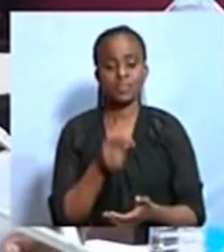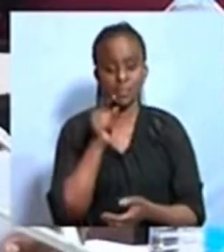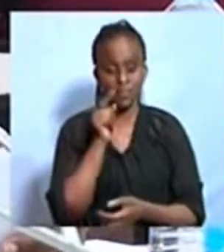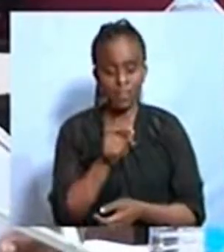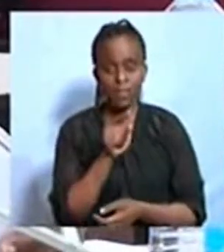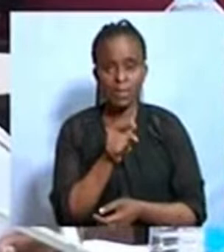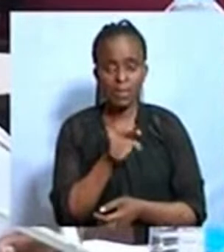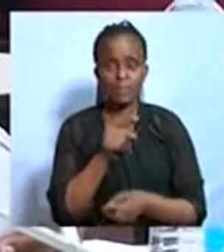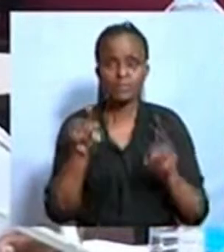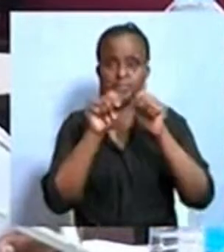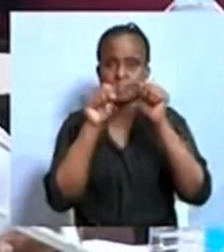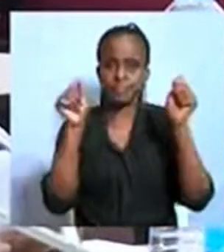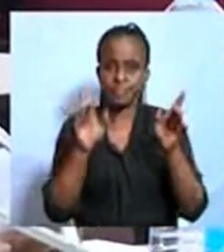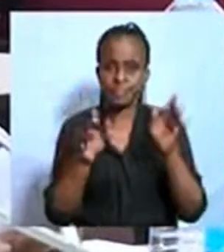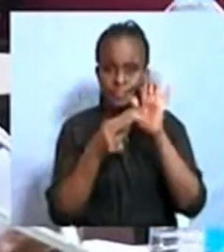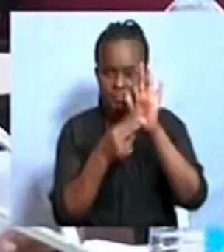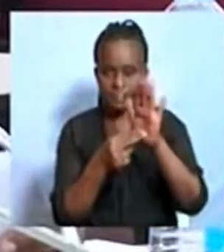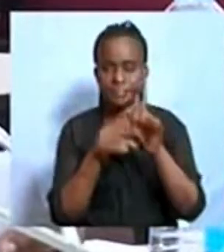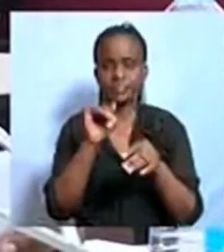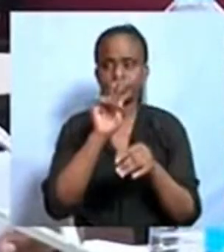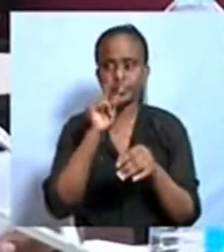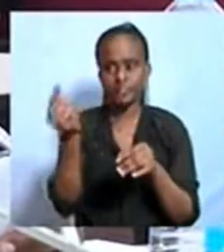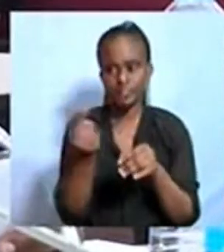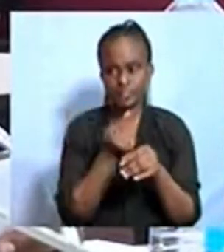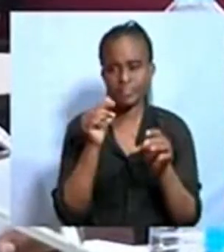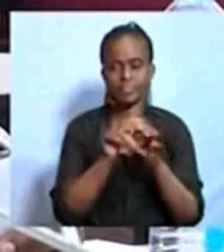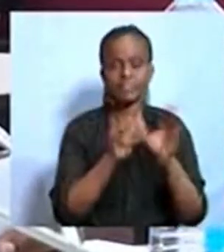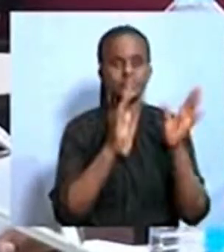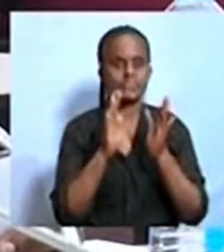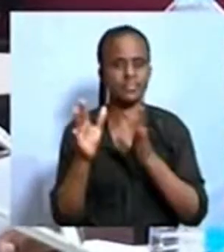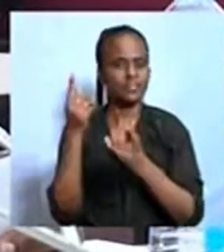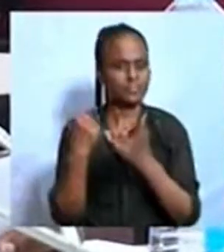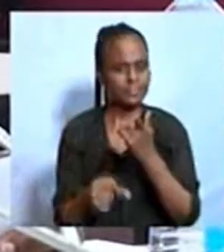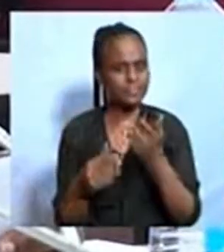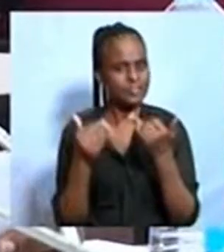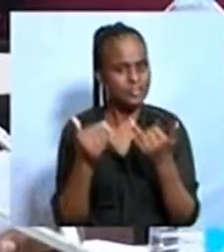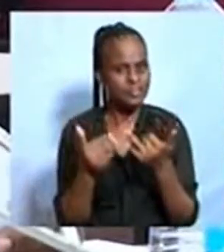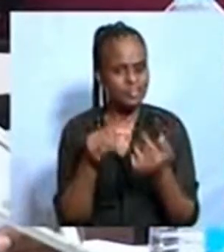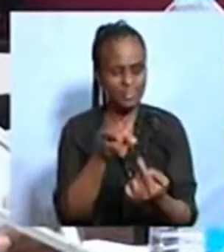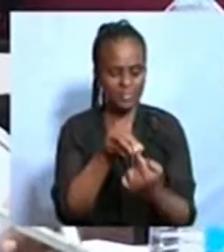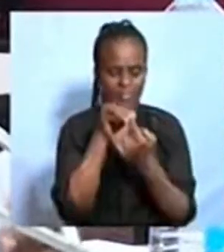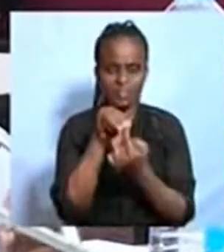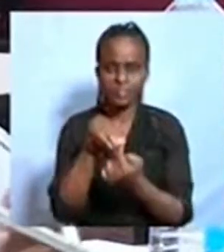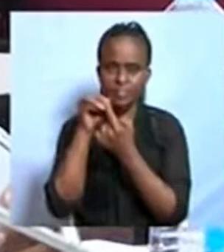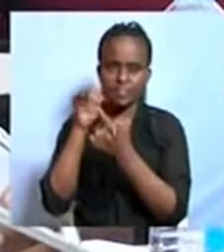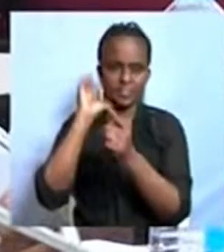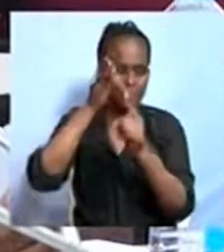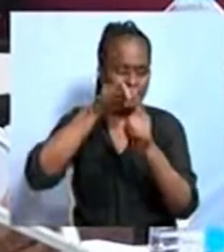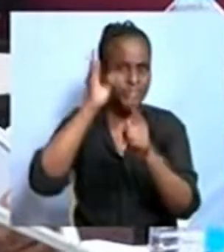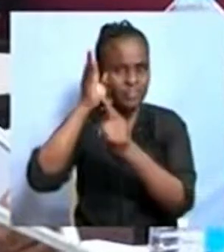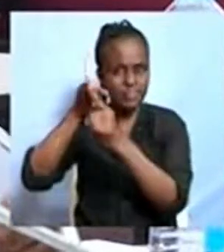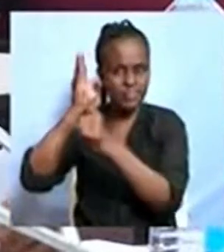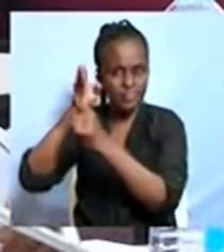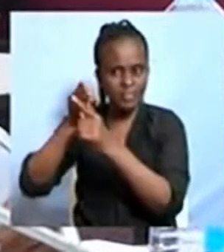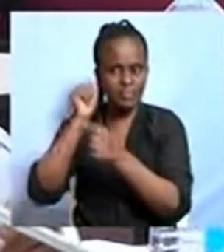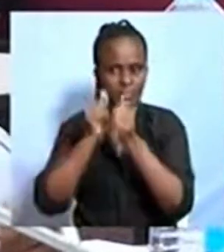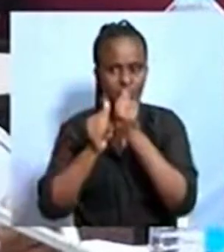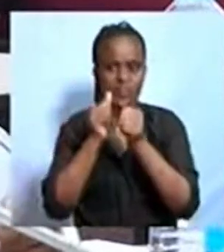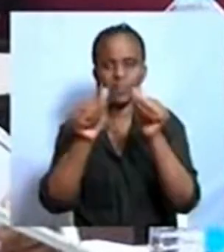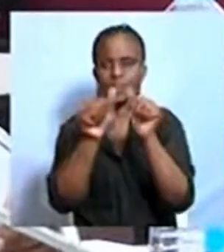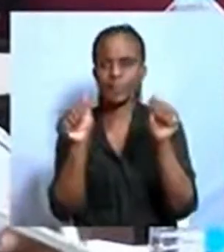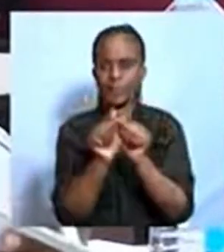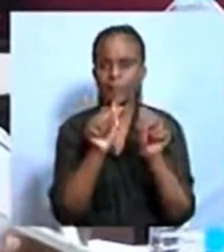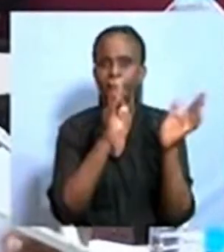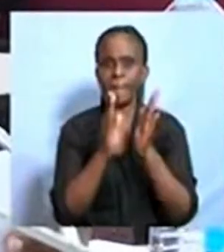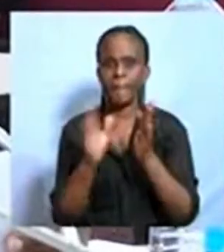particular table also shows, as it came in the plan, what specific goals it in each thematic area intends to